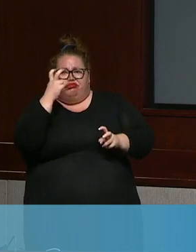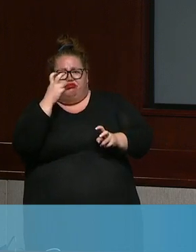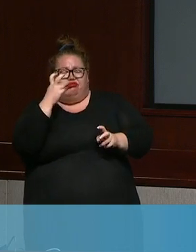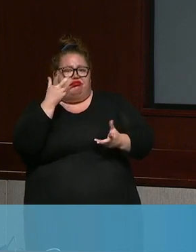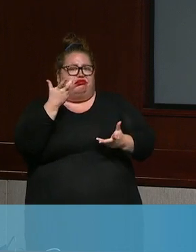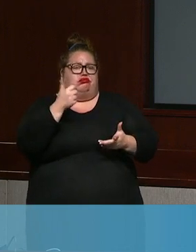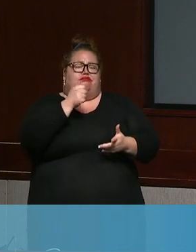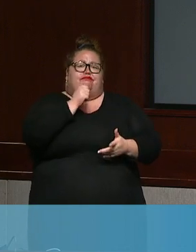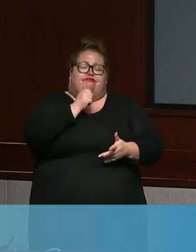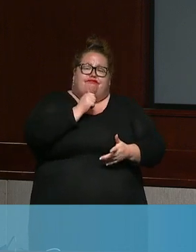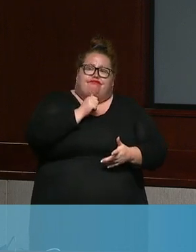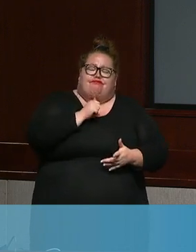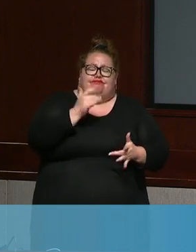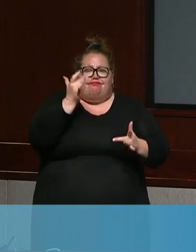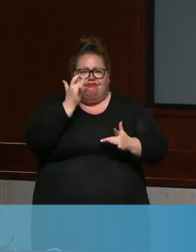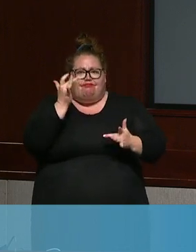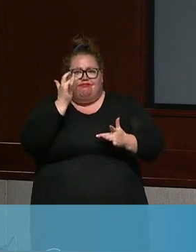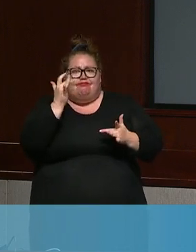this on their own.